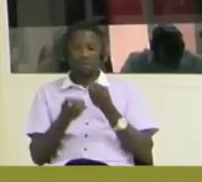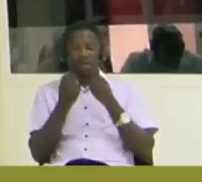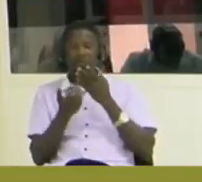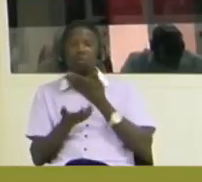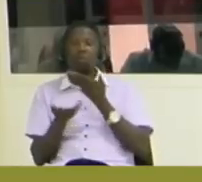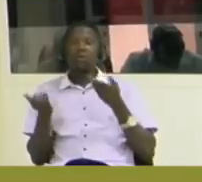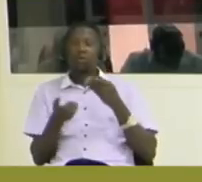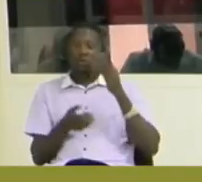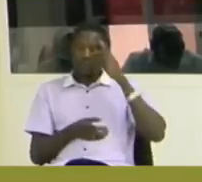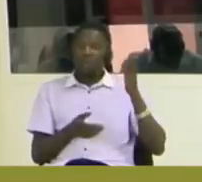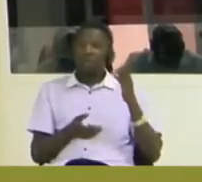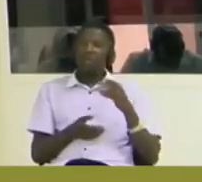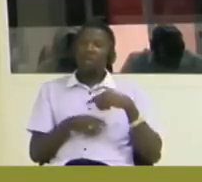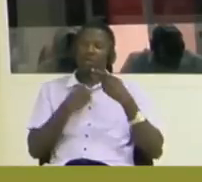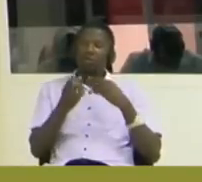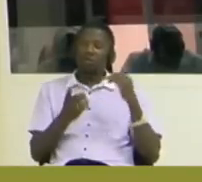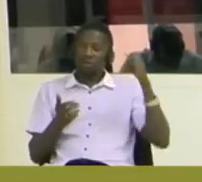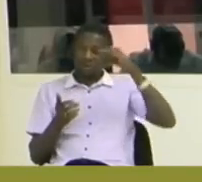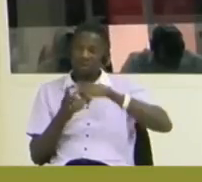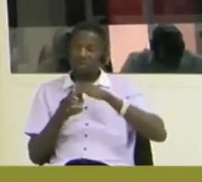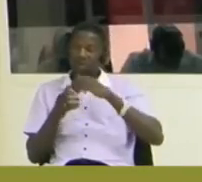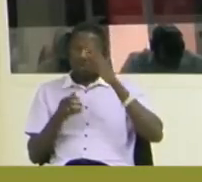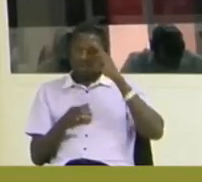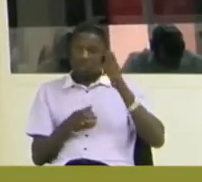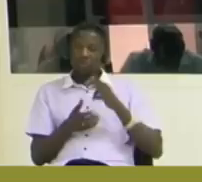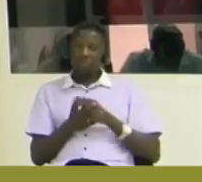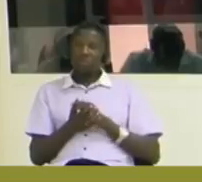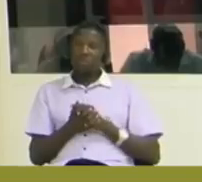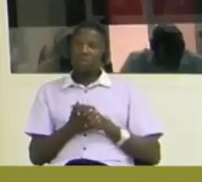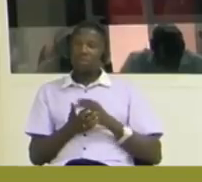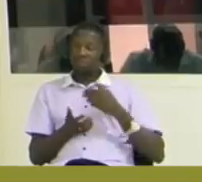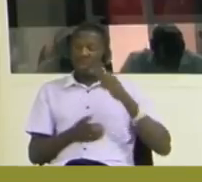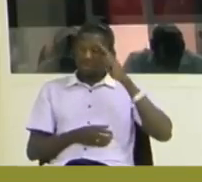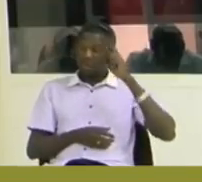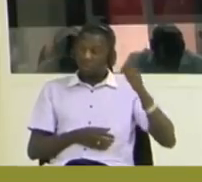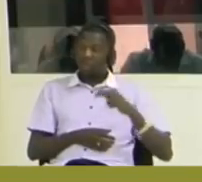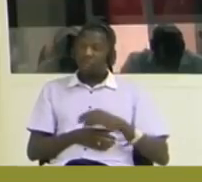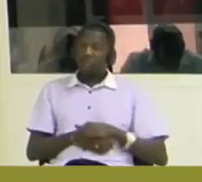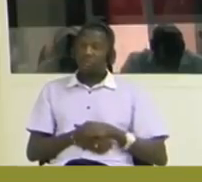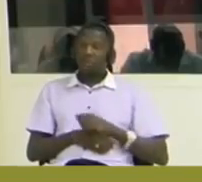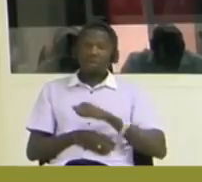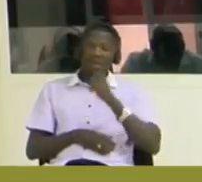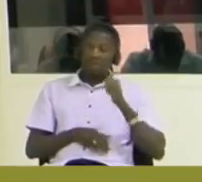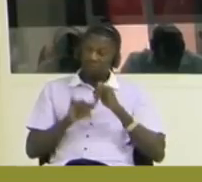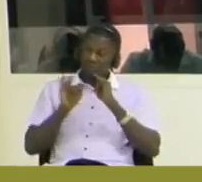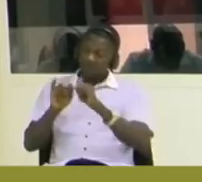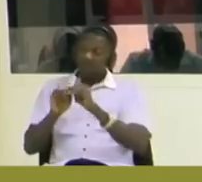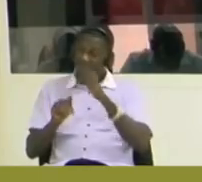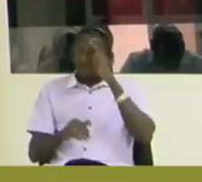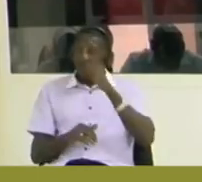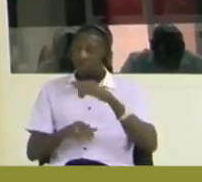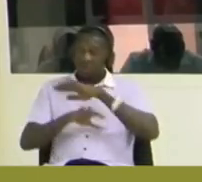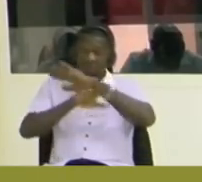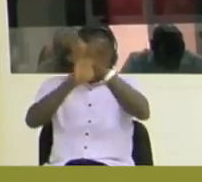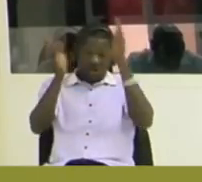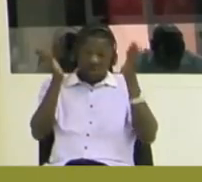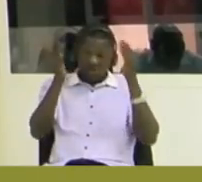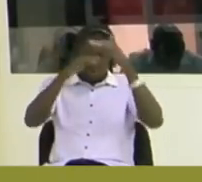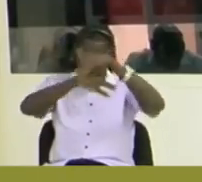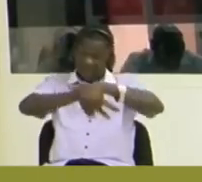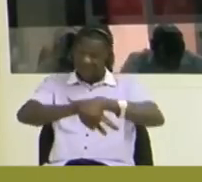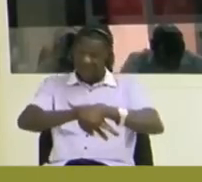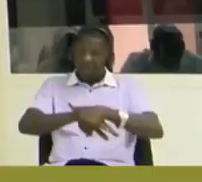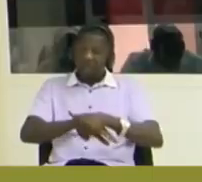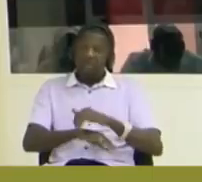I went home. And you remained at home all night? Yes, sir. So you did not leave your house at all? No,